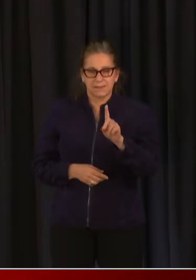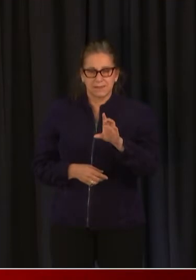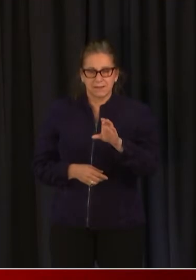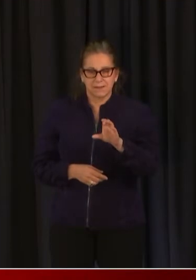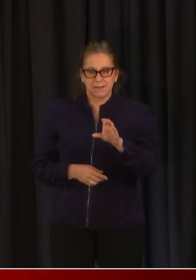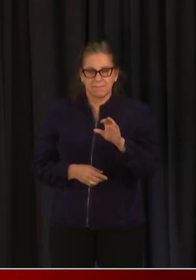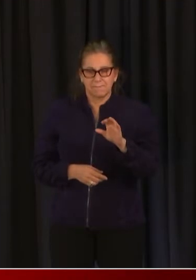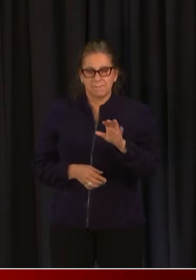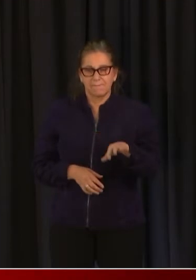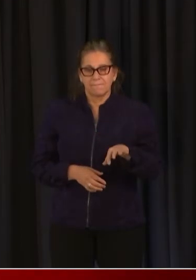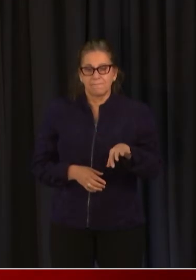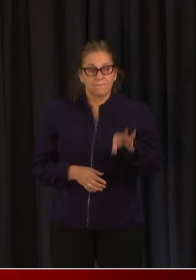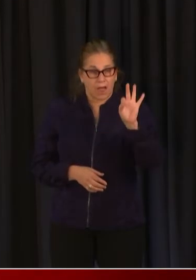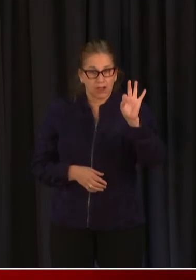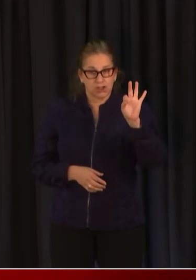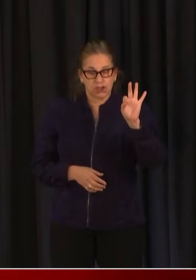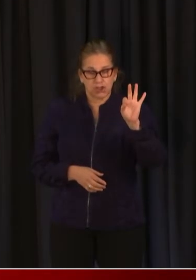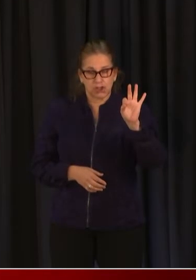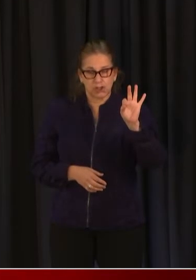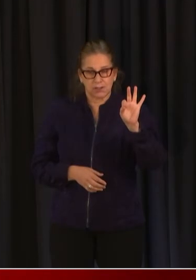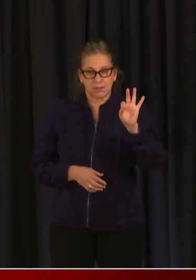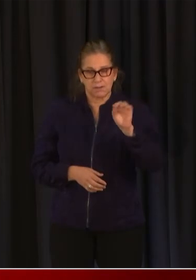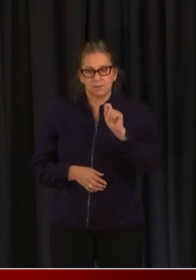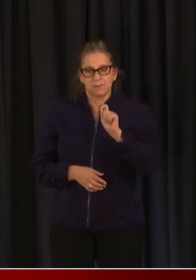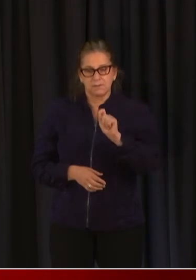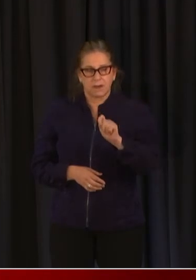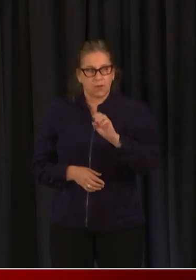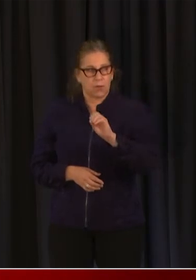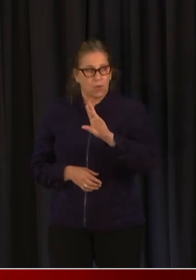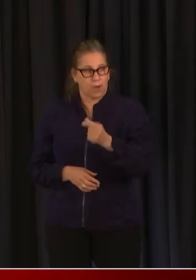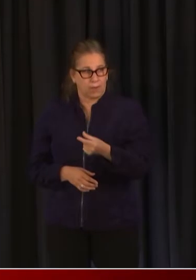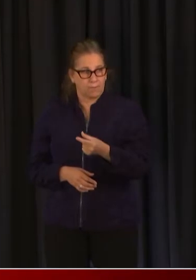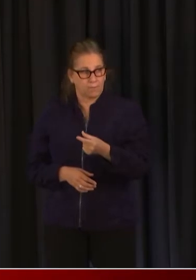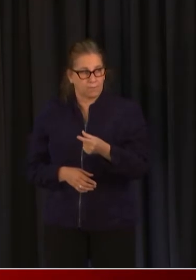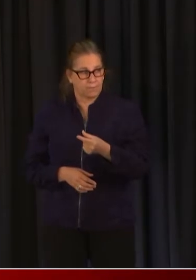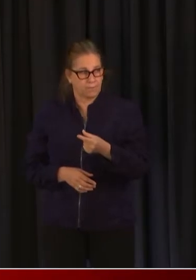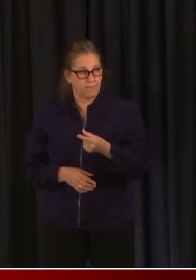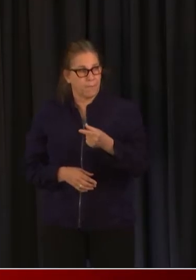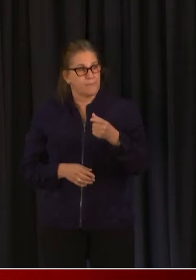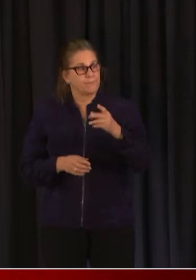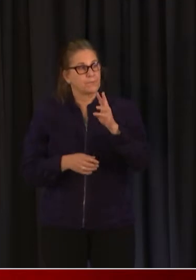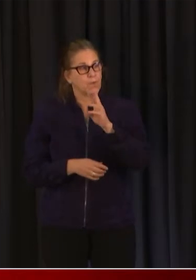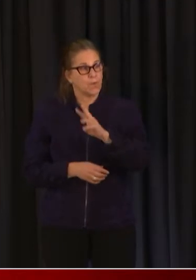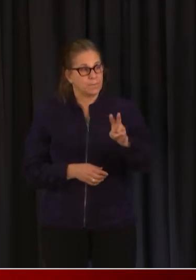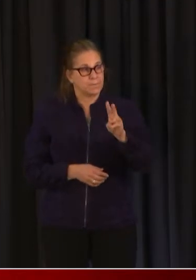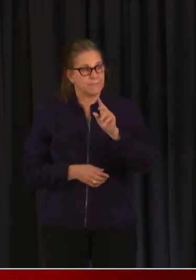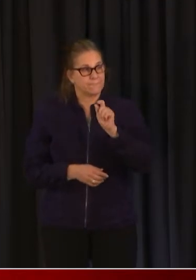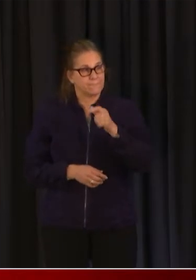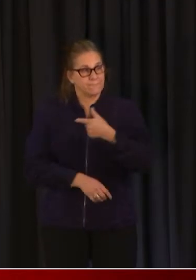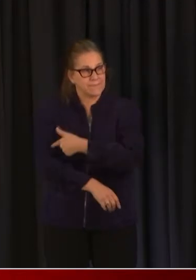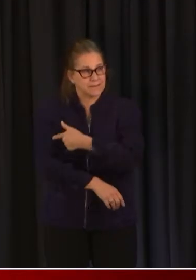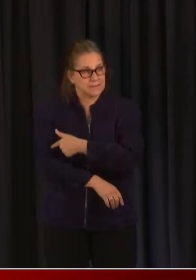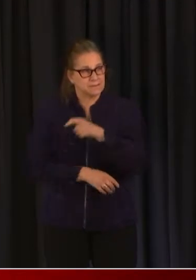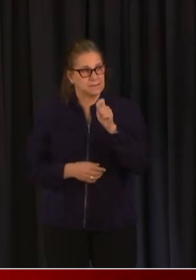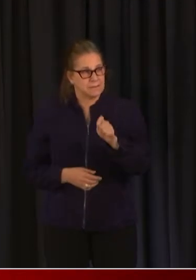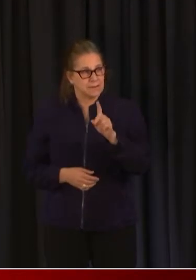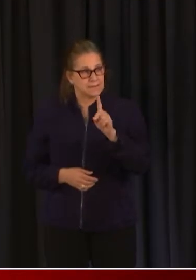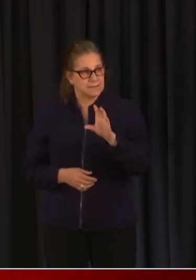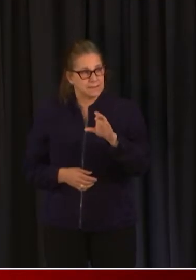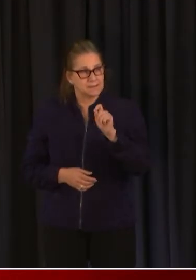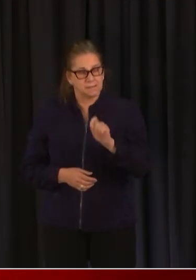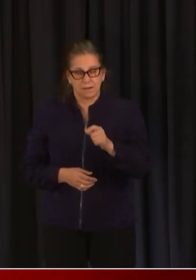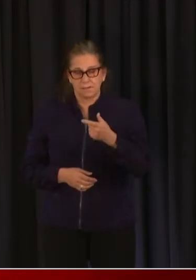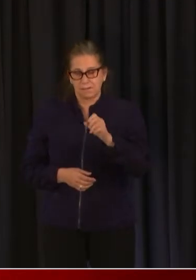coronavirus.dc.gov. As I mentioned, we'll transition from the pre-registration site, and Wednesday, April the 8th, is the last